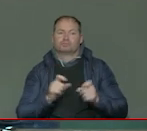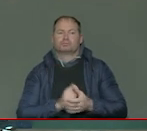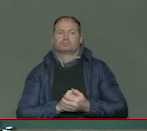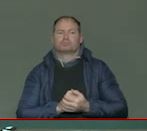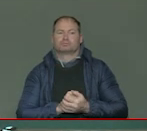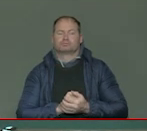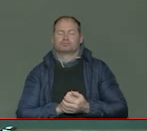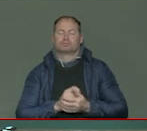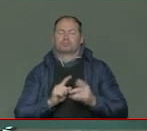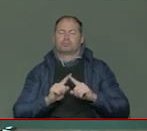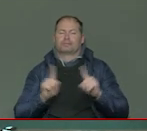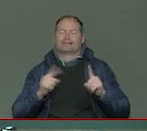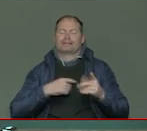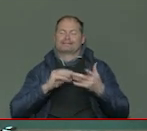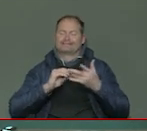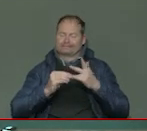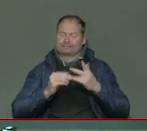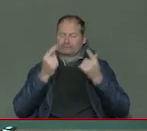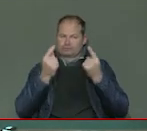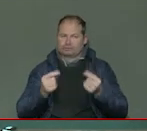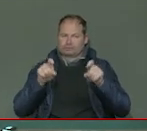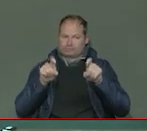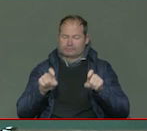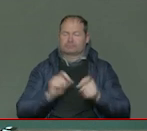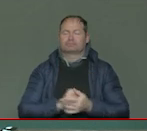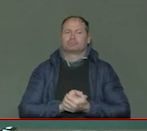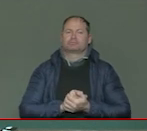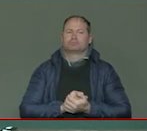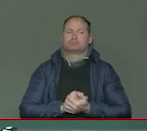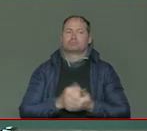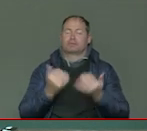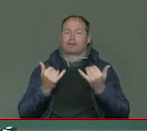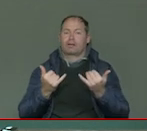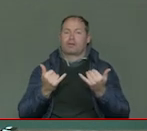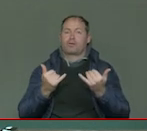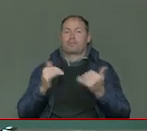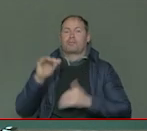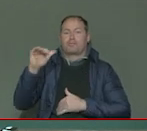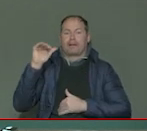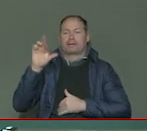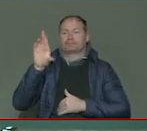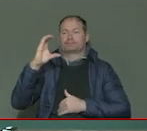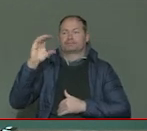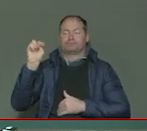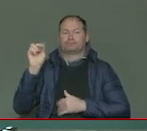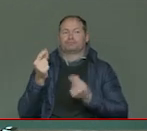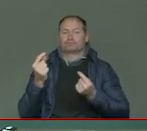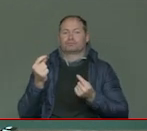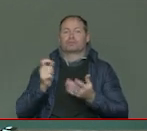I try to get them to do that. When you do your bank recon, write every